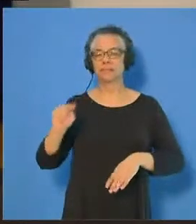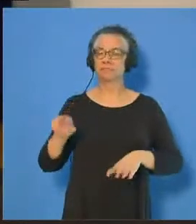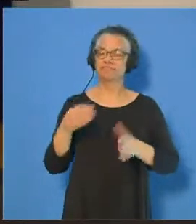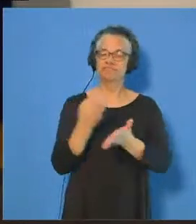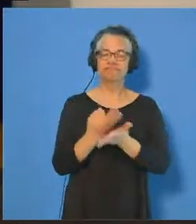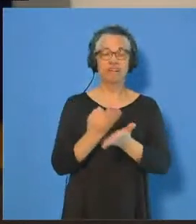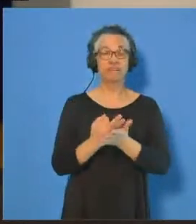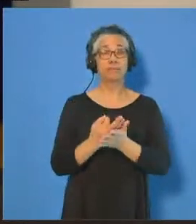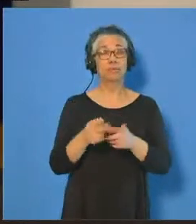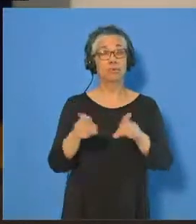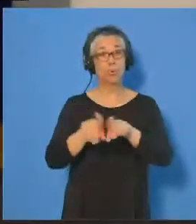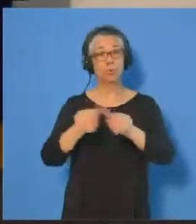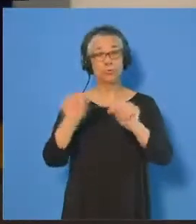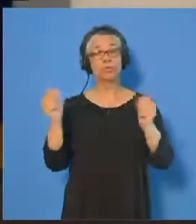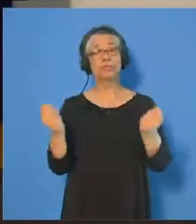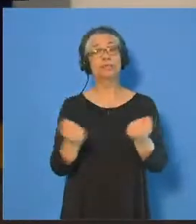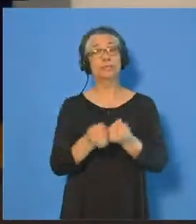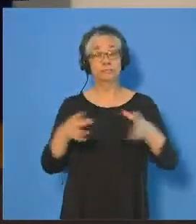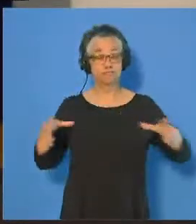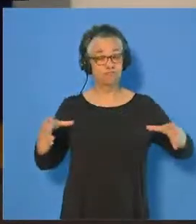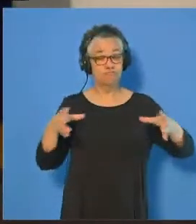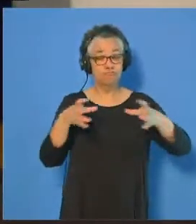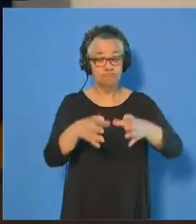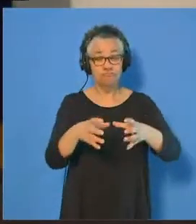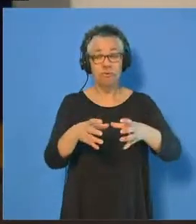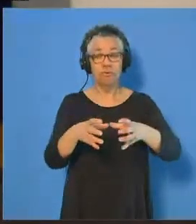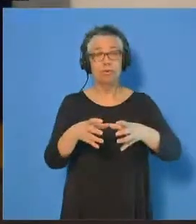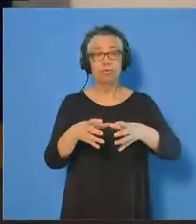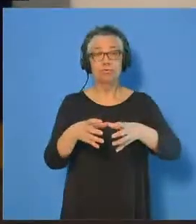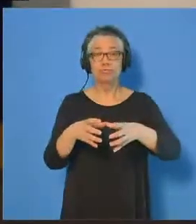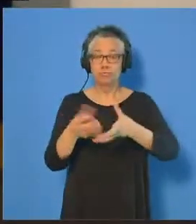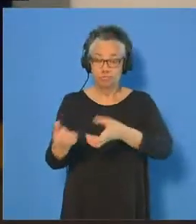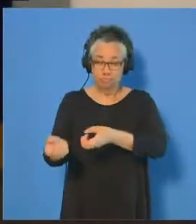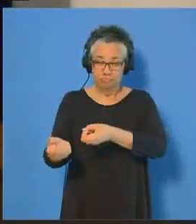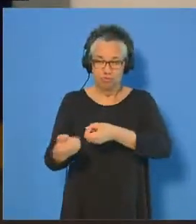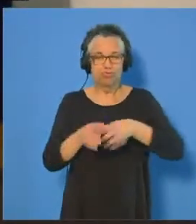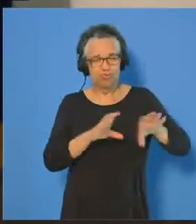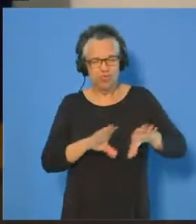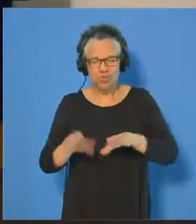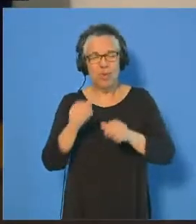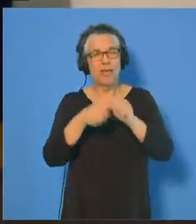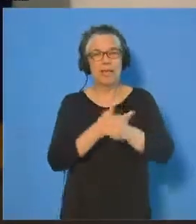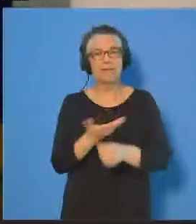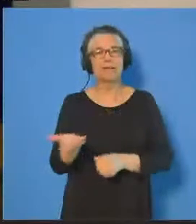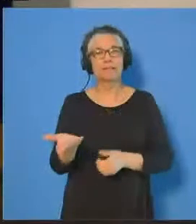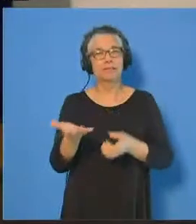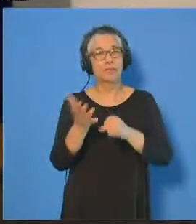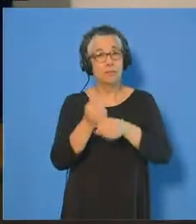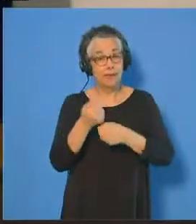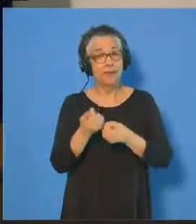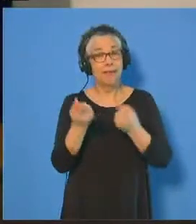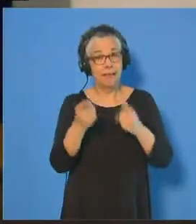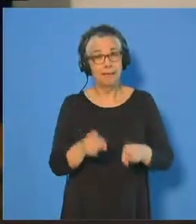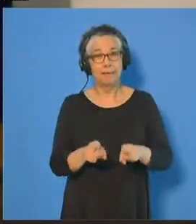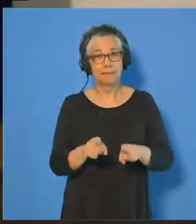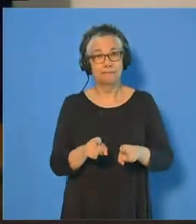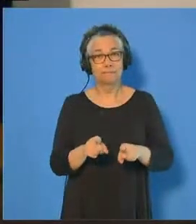team he assembled for pulling out all stops to make this happen.